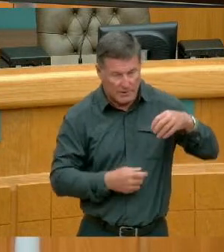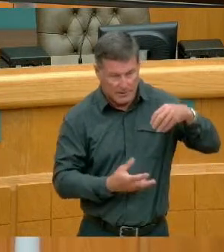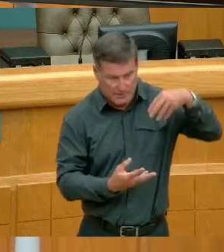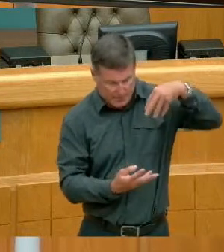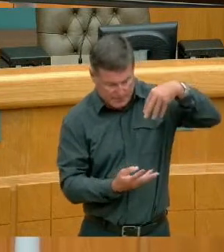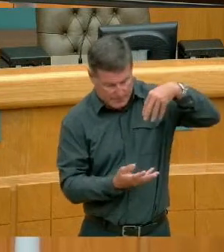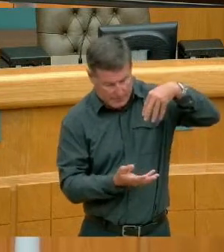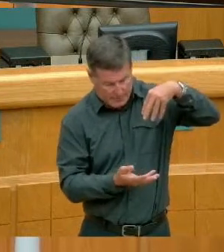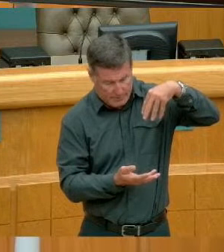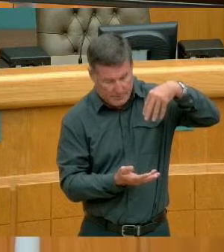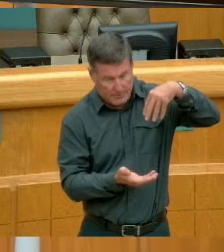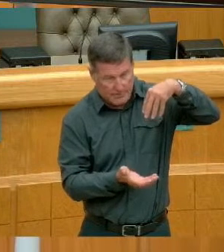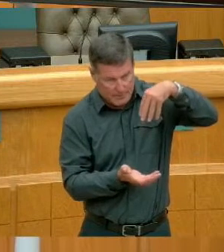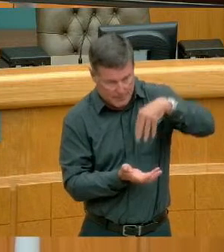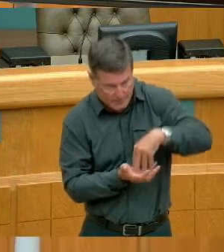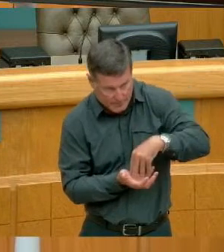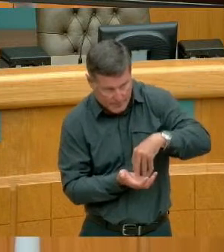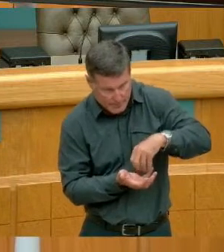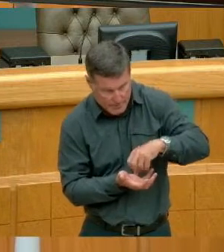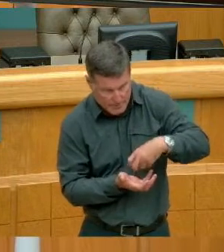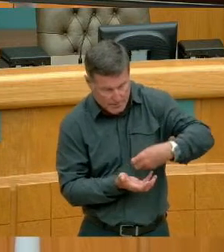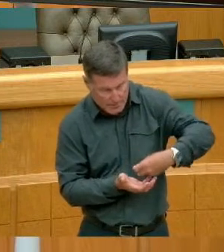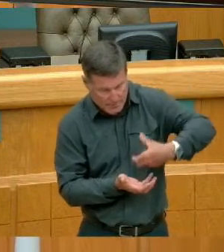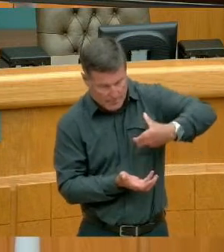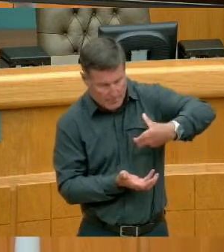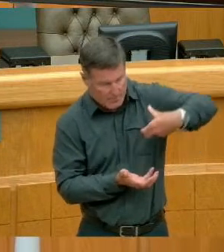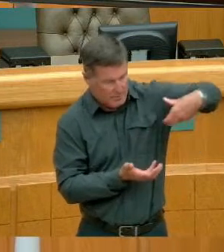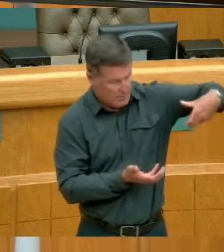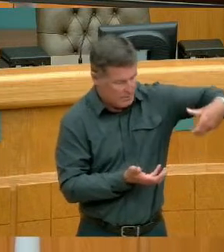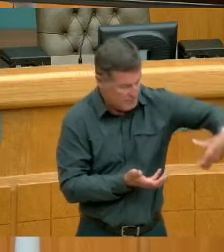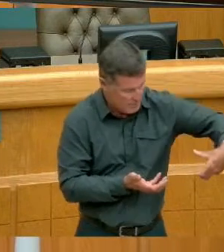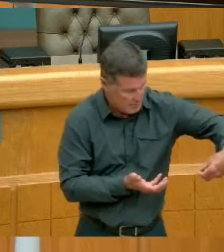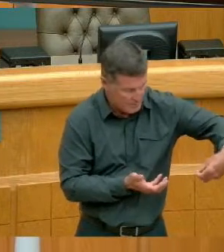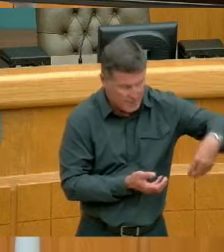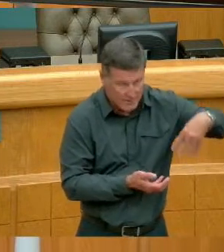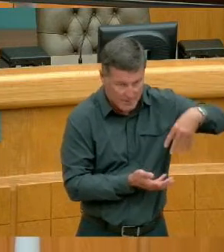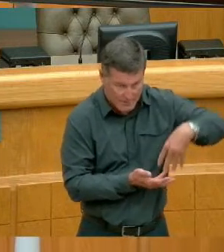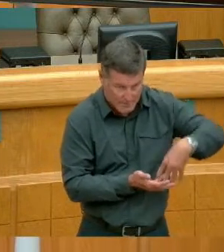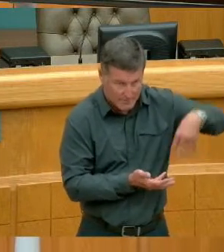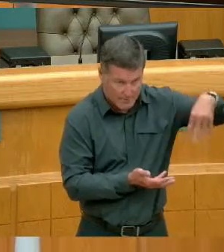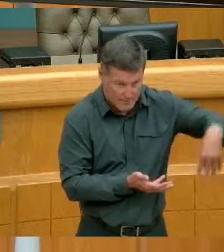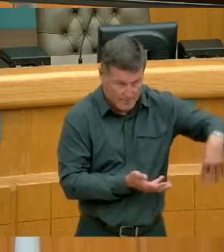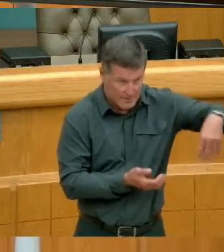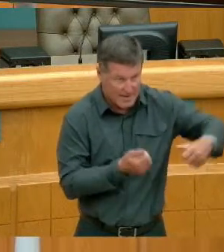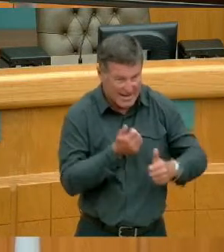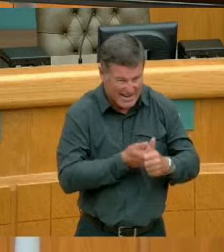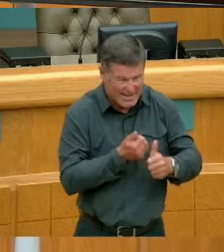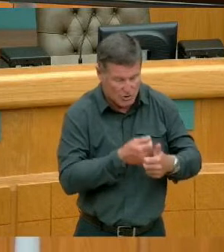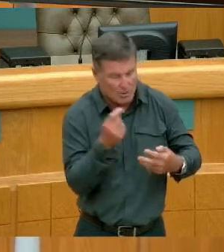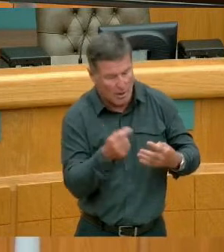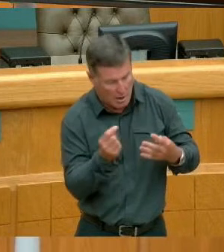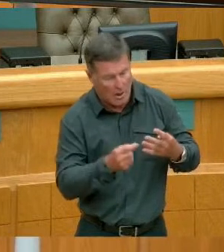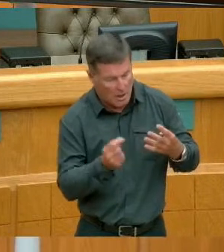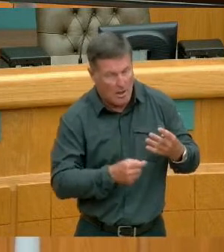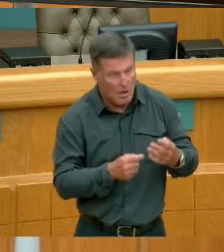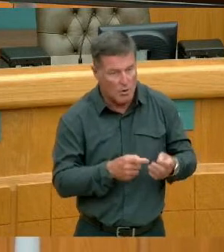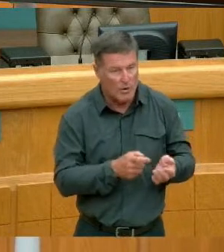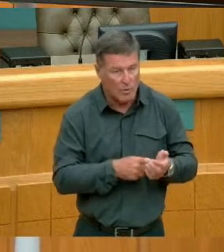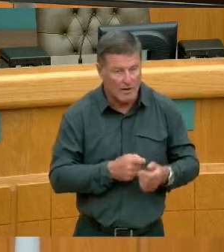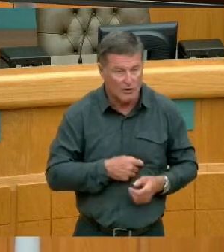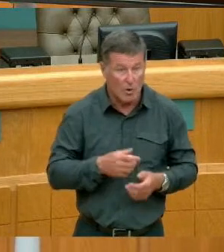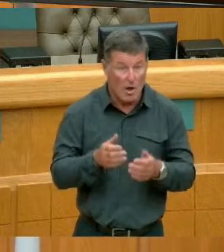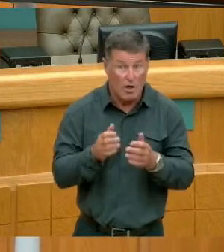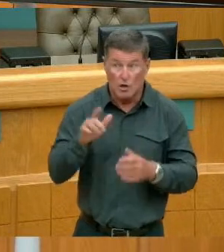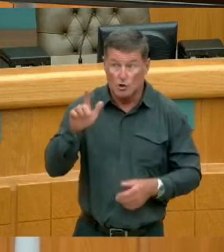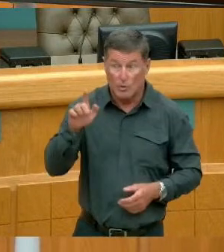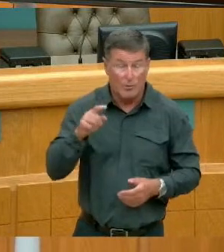you squeeze, right? You pick up the liquid, right? So from everything like that's a request. So 21 sounds